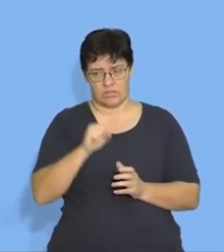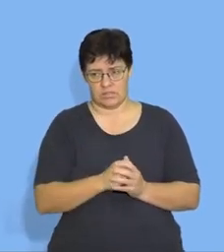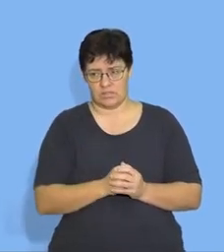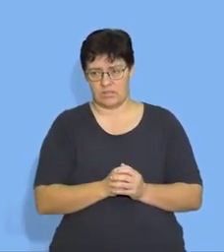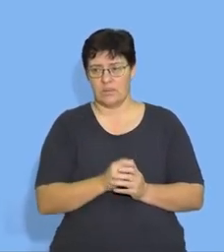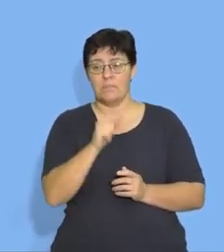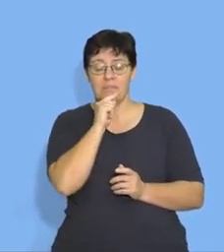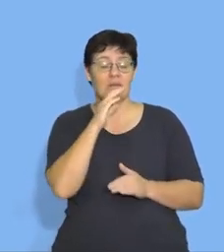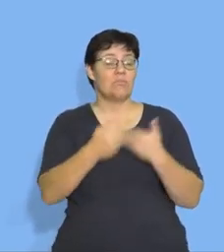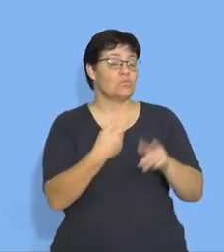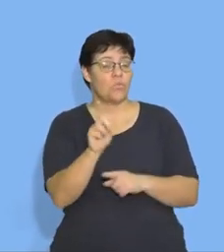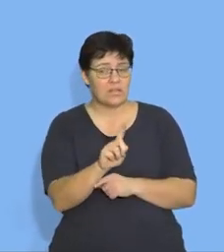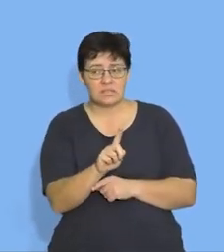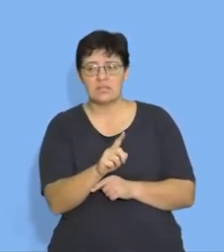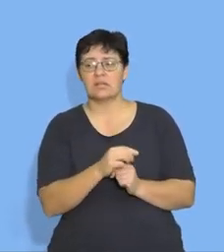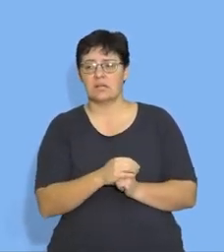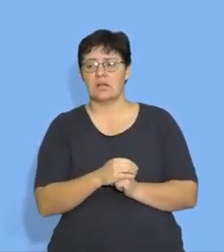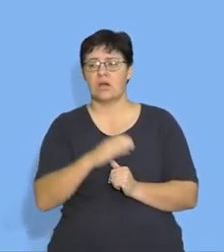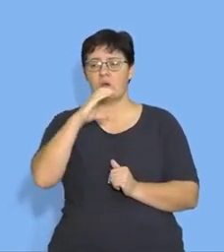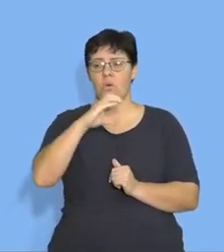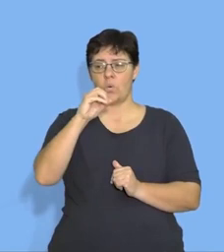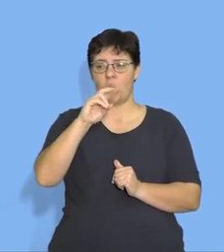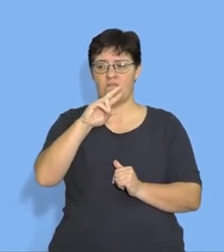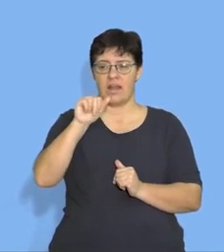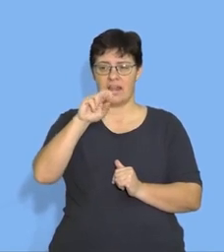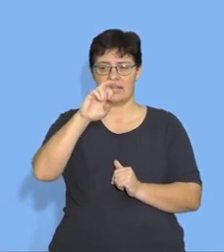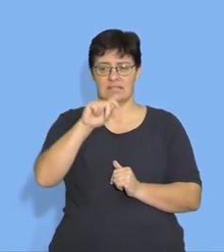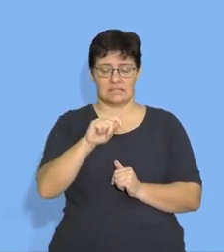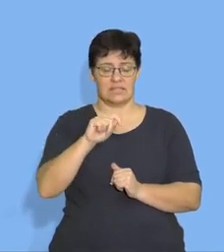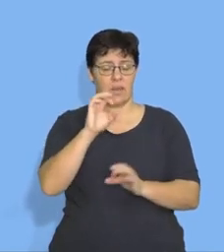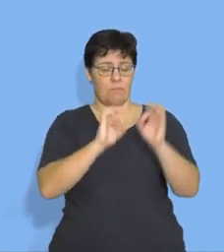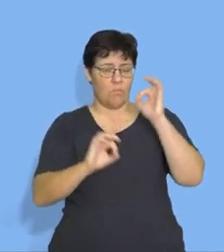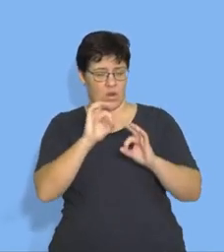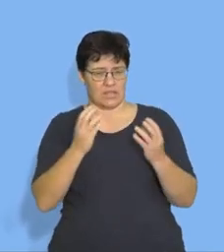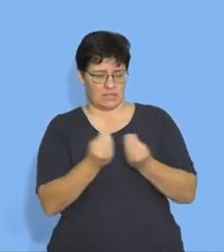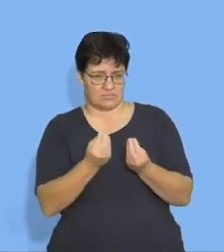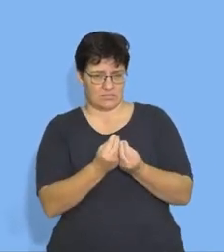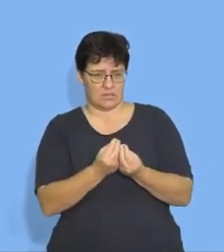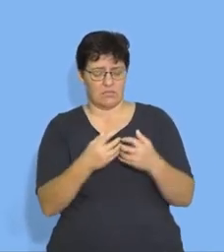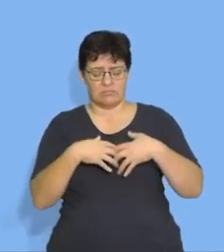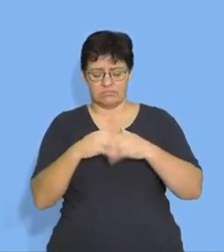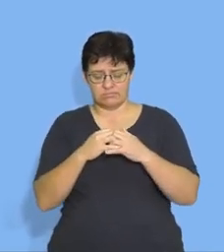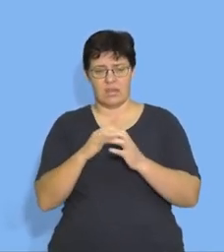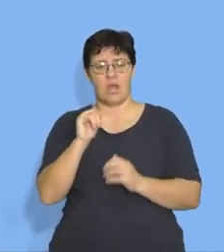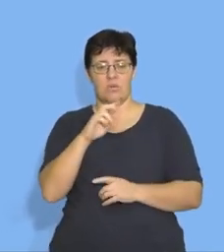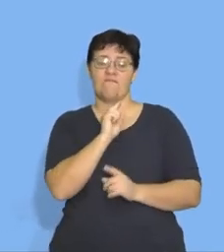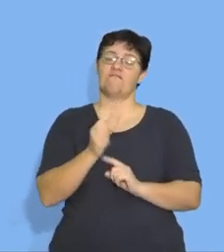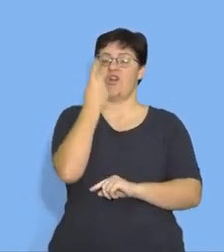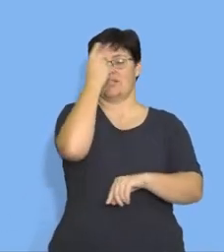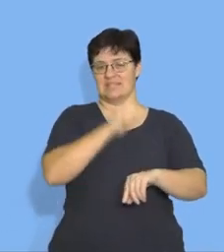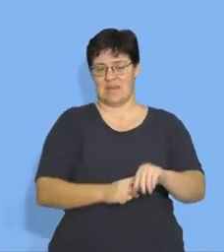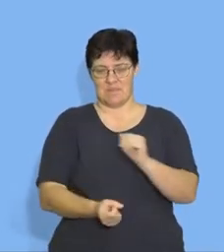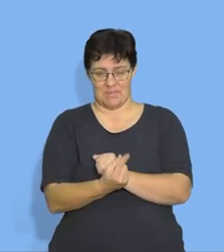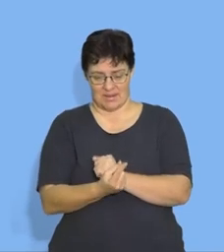process by which a covalent, which is a molecular substance, they produce ions in solution for the first time. So this is what